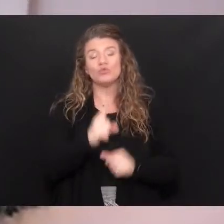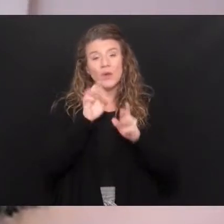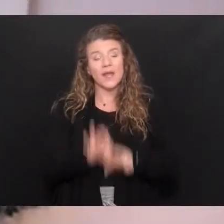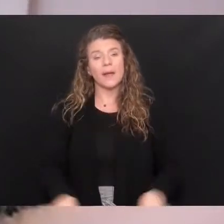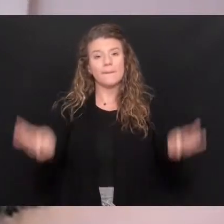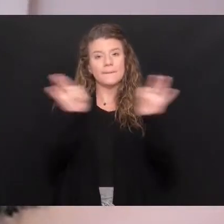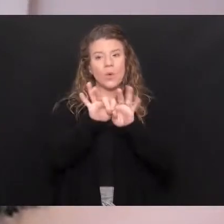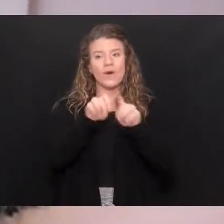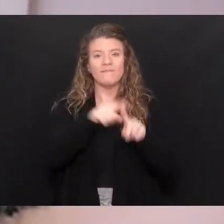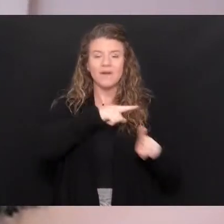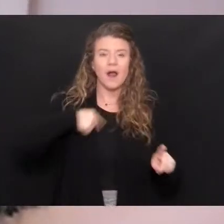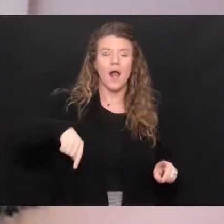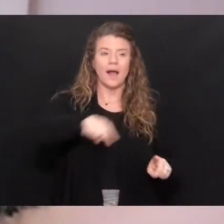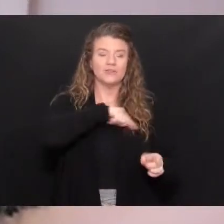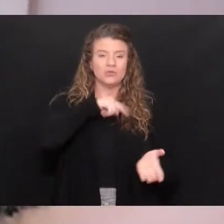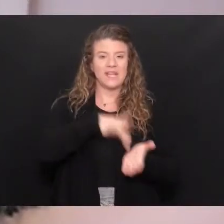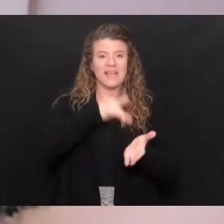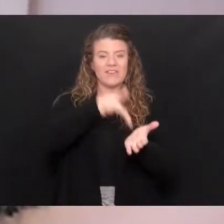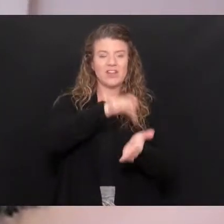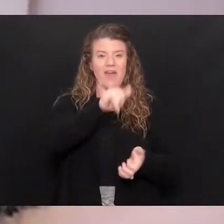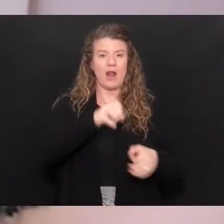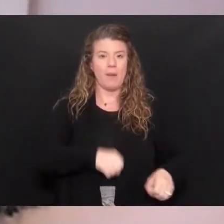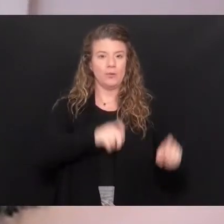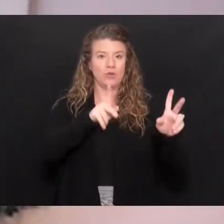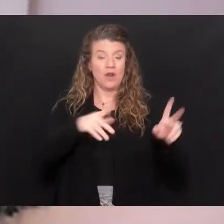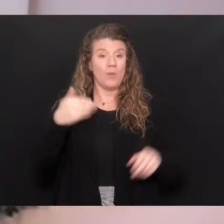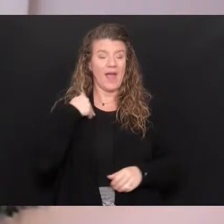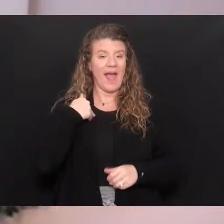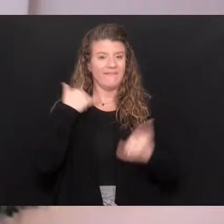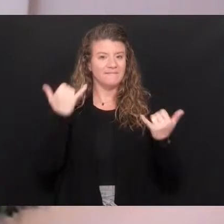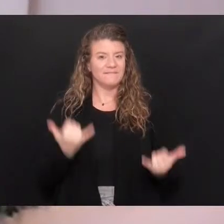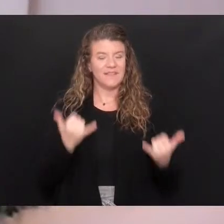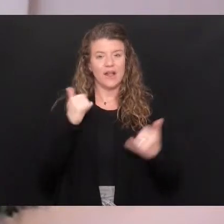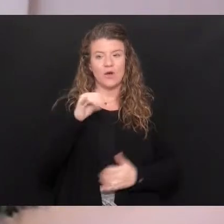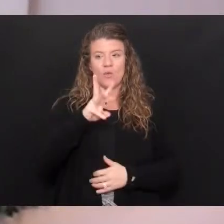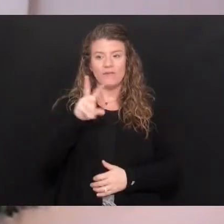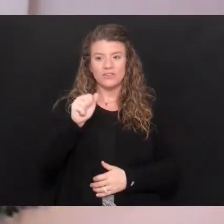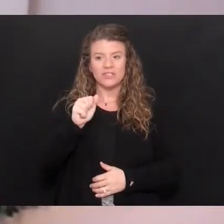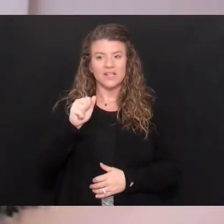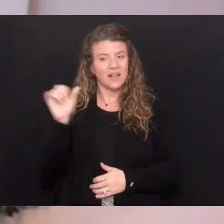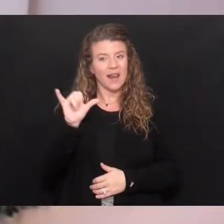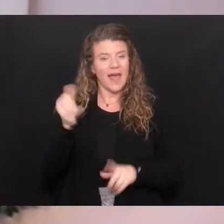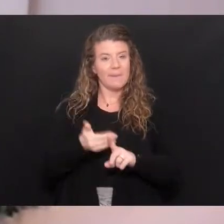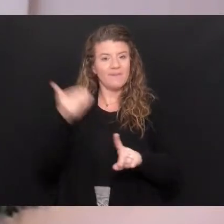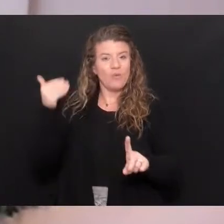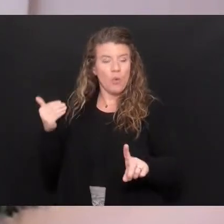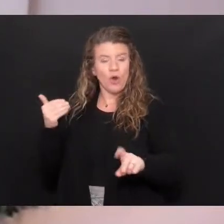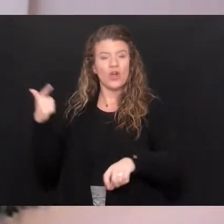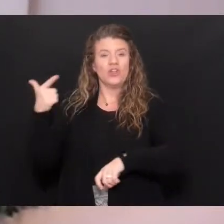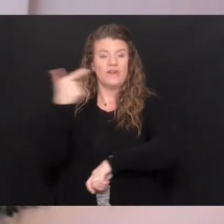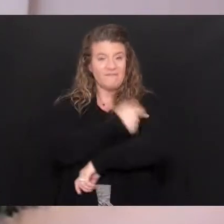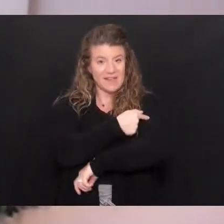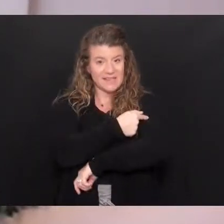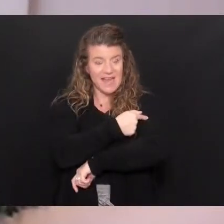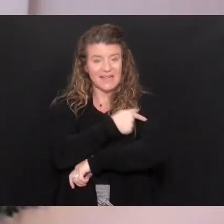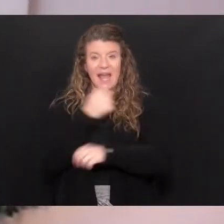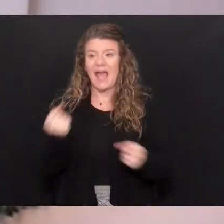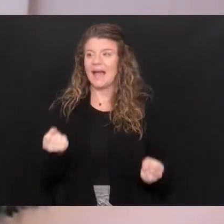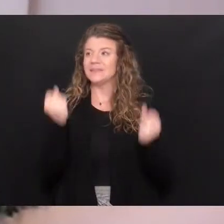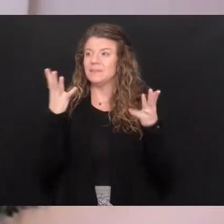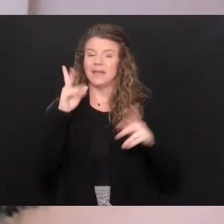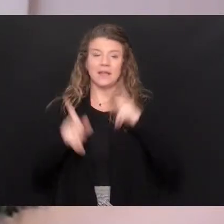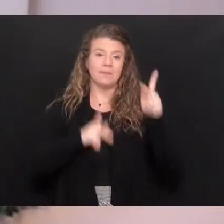us to take advantage of the opportunity we have in West Virginia, as we have before, to vaccinate as many